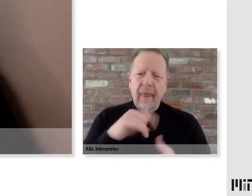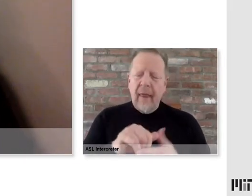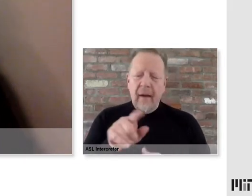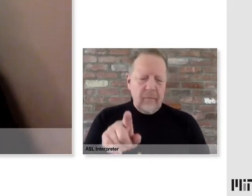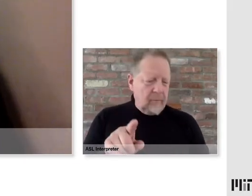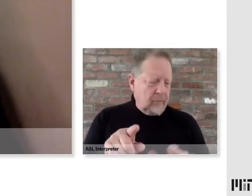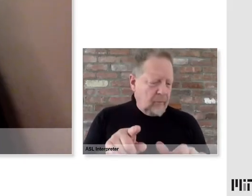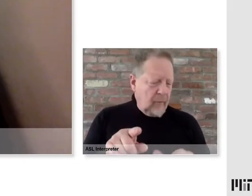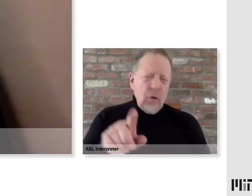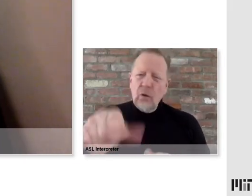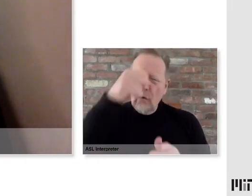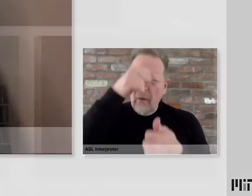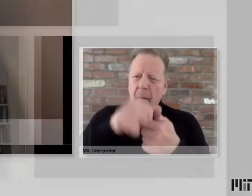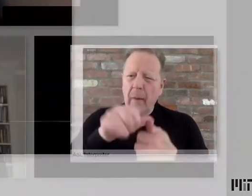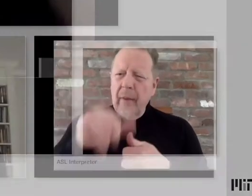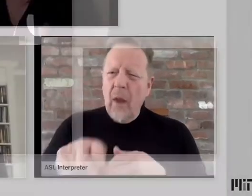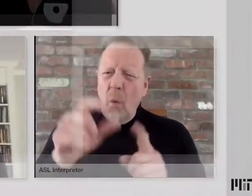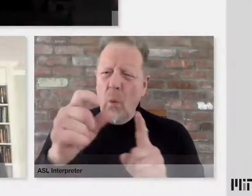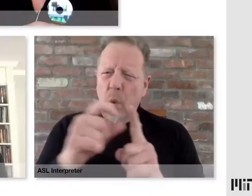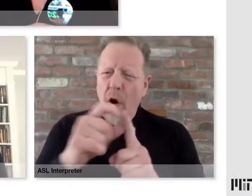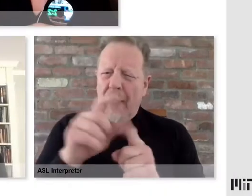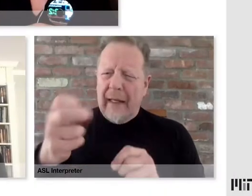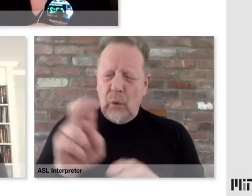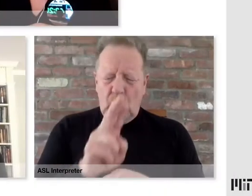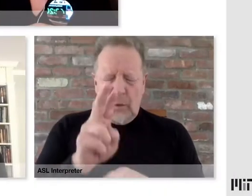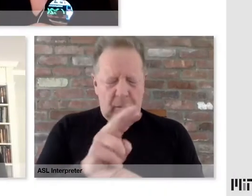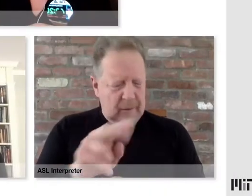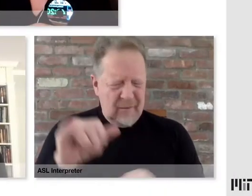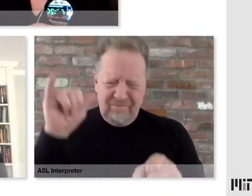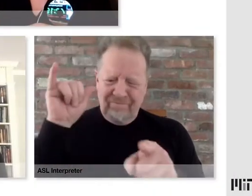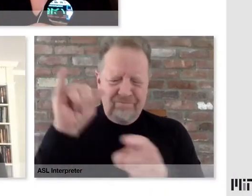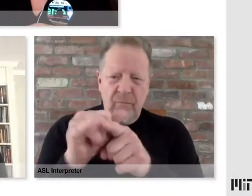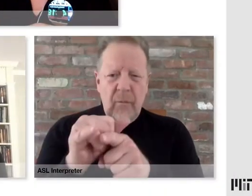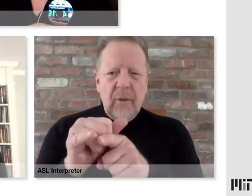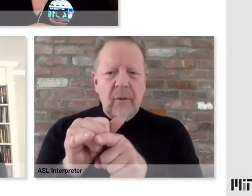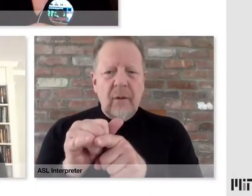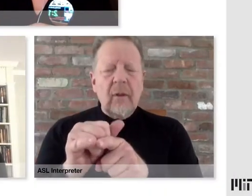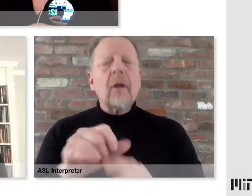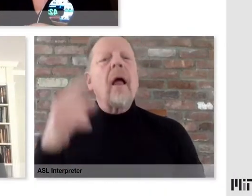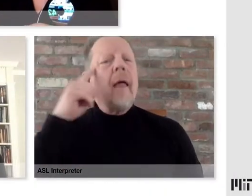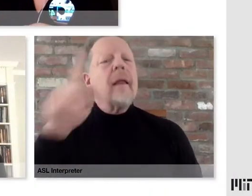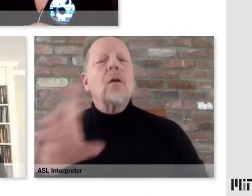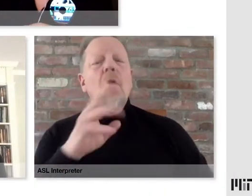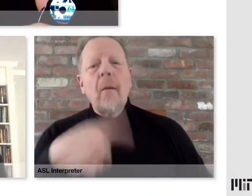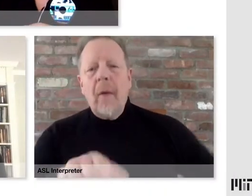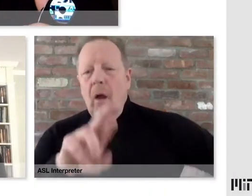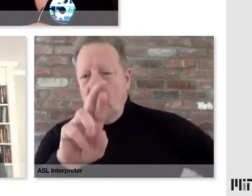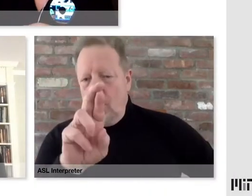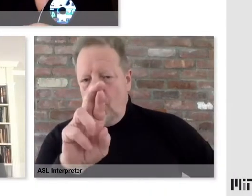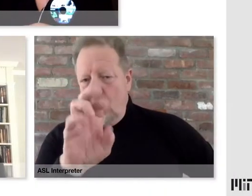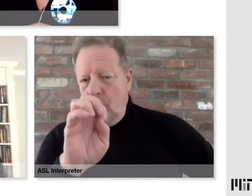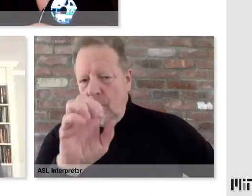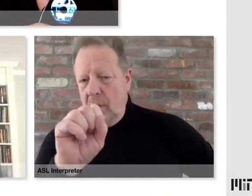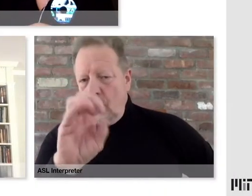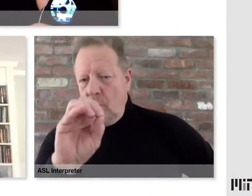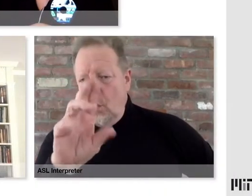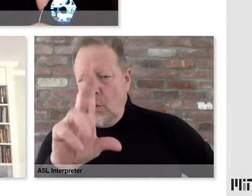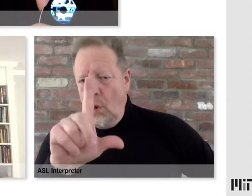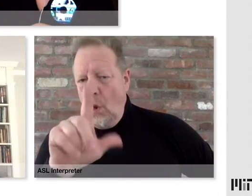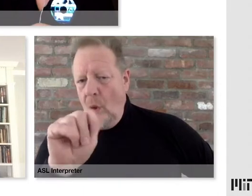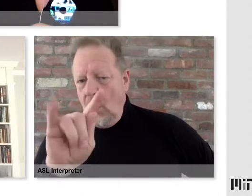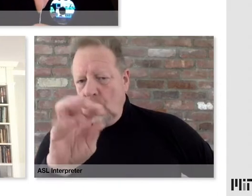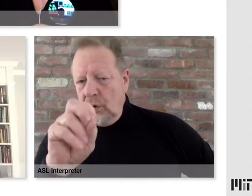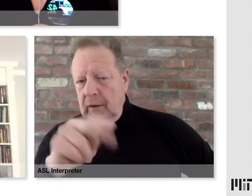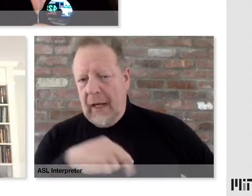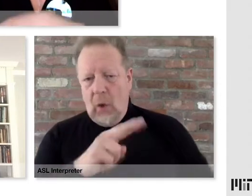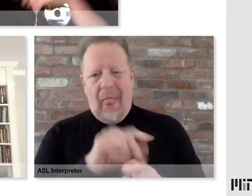Do you remember this word that you used? I think it was a very interesting. I did use resolution. I did use resolution in a